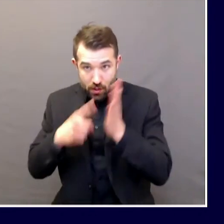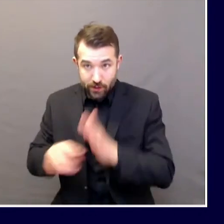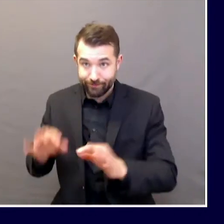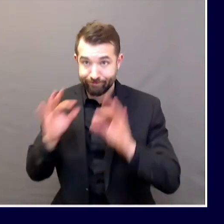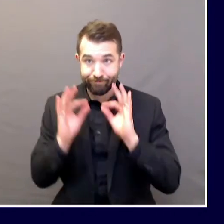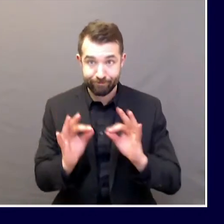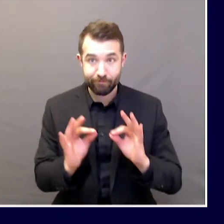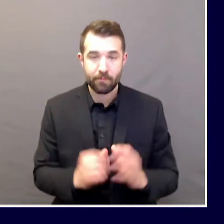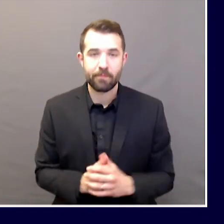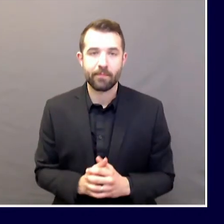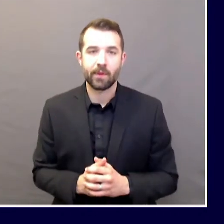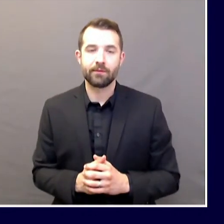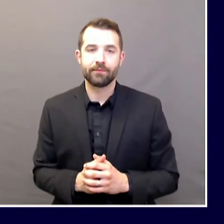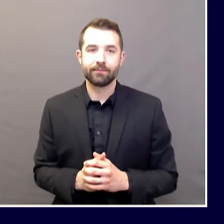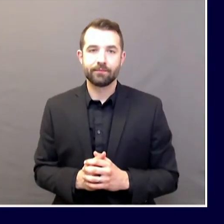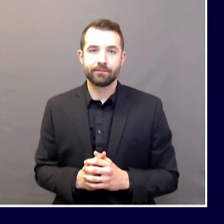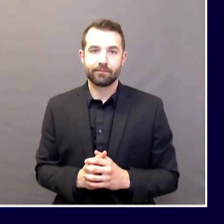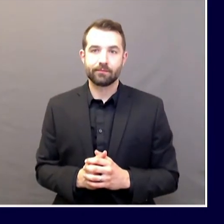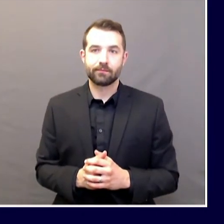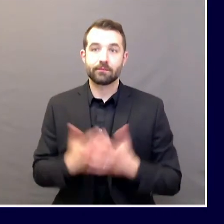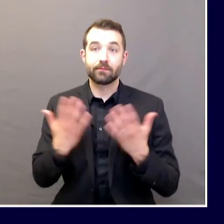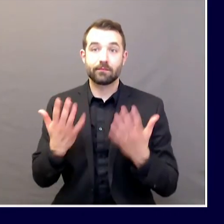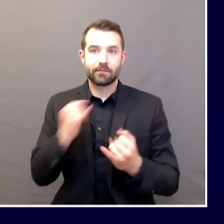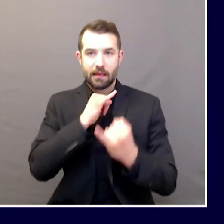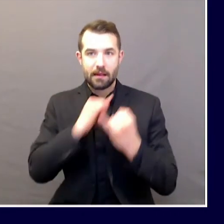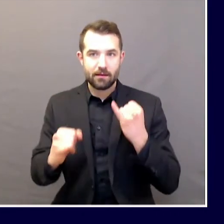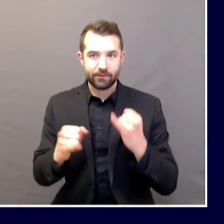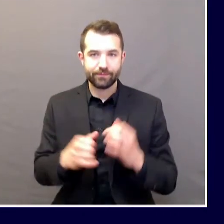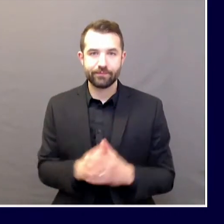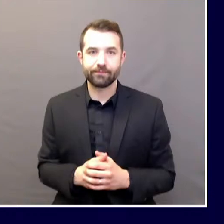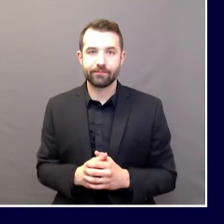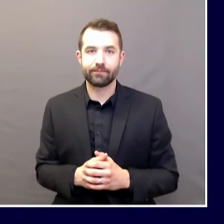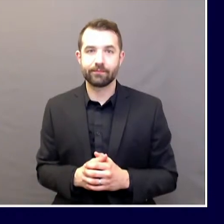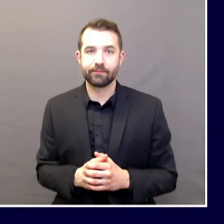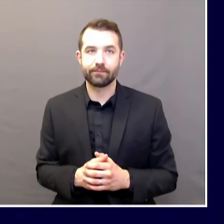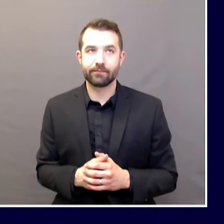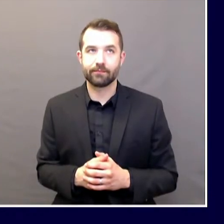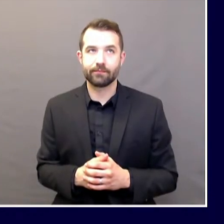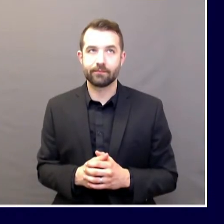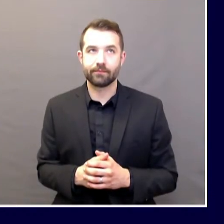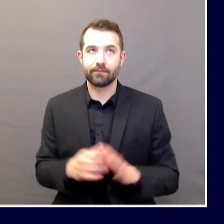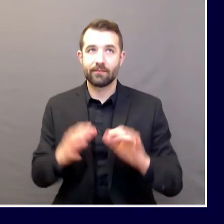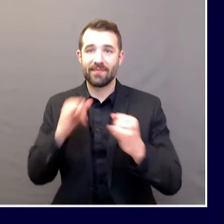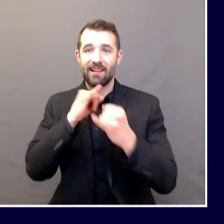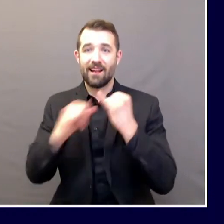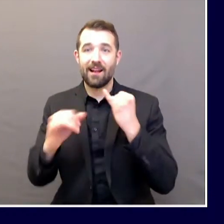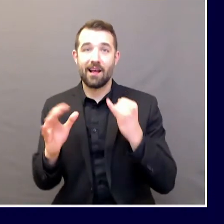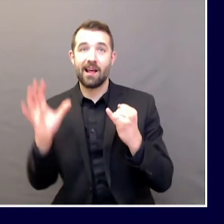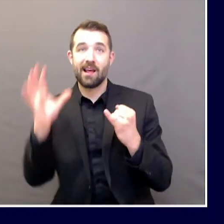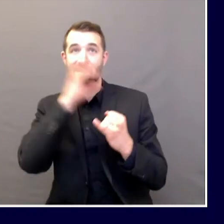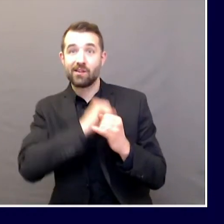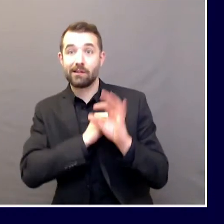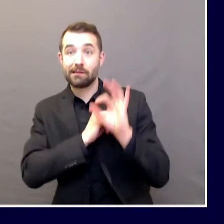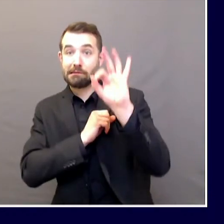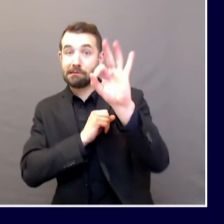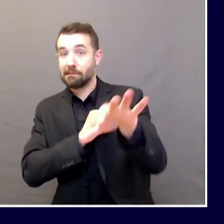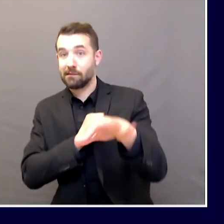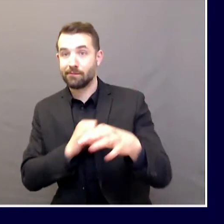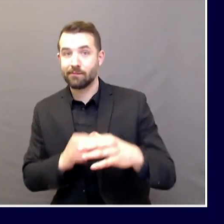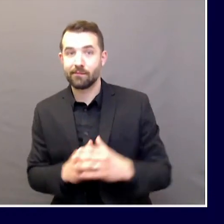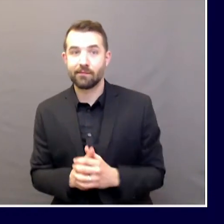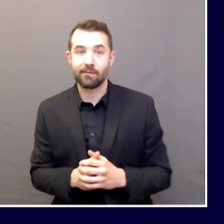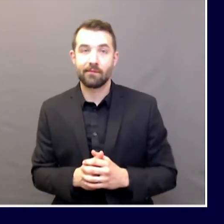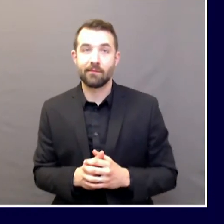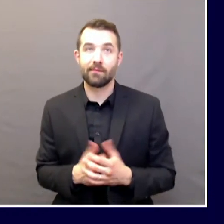Thank The last hypothesis that I will mention is that, again, these are